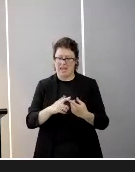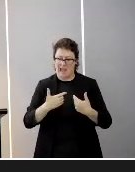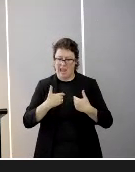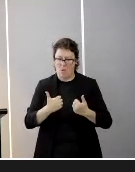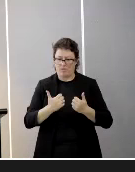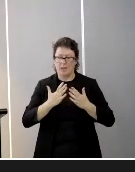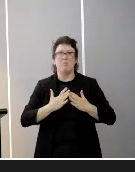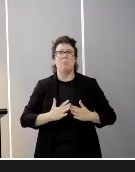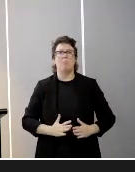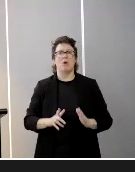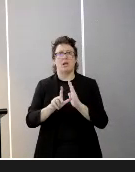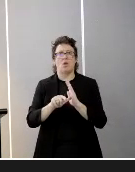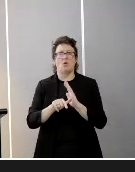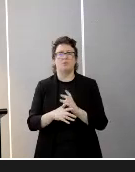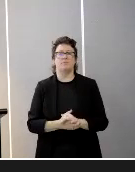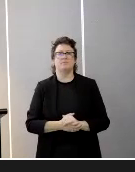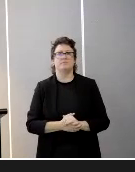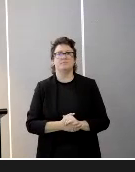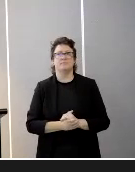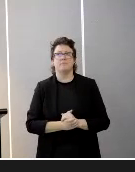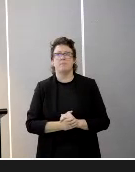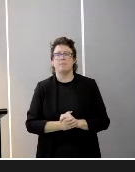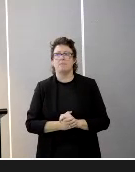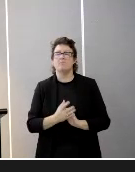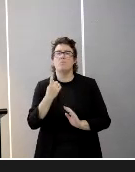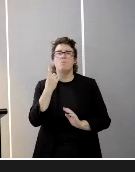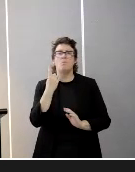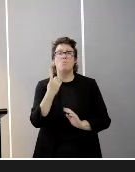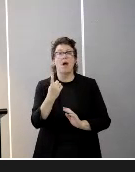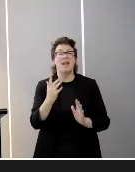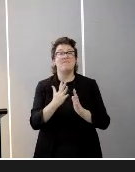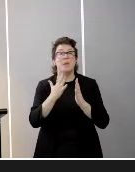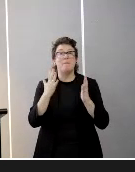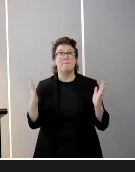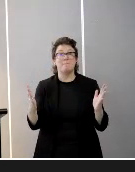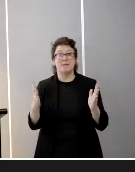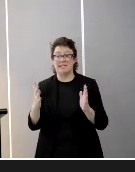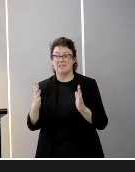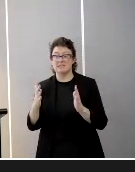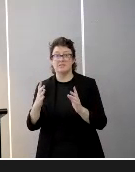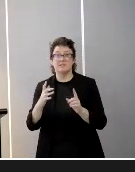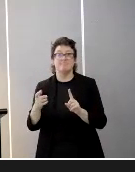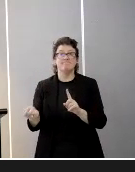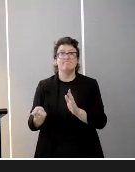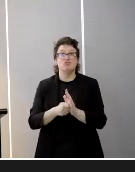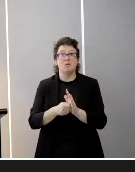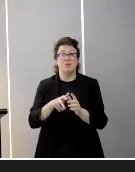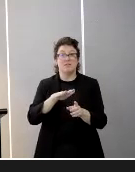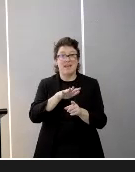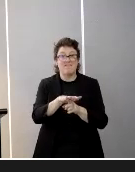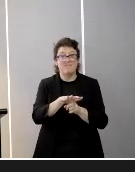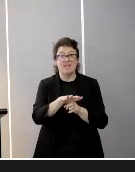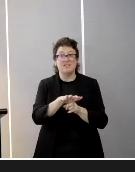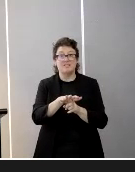soon. Next slide. So one of the biggest contributors that is kind of a new feature of modern